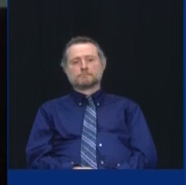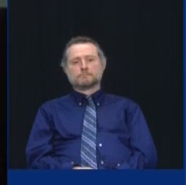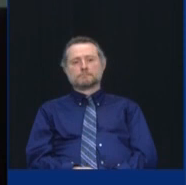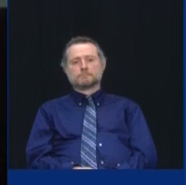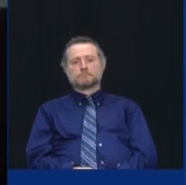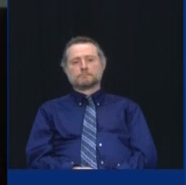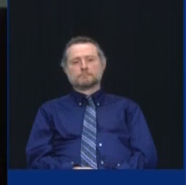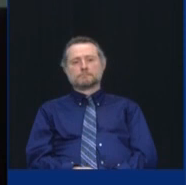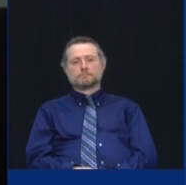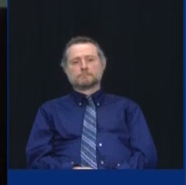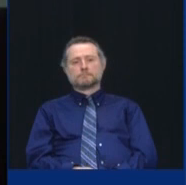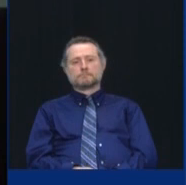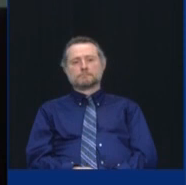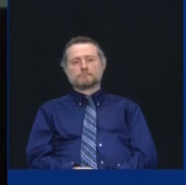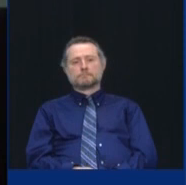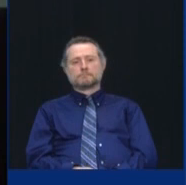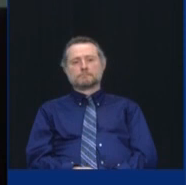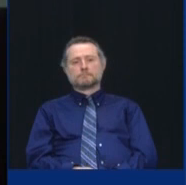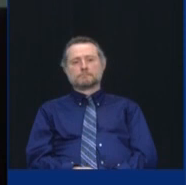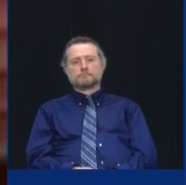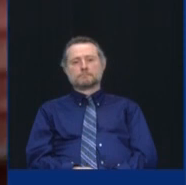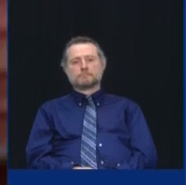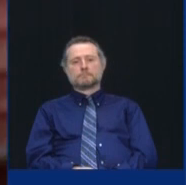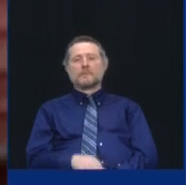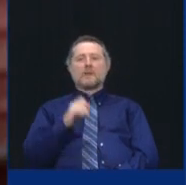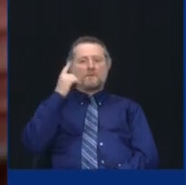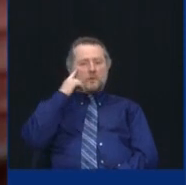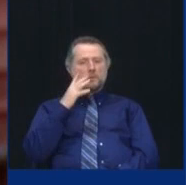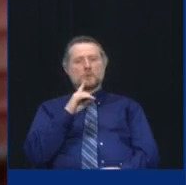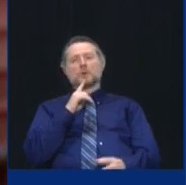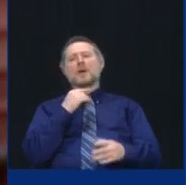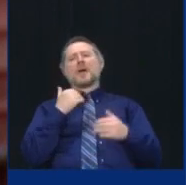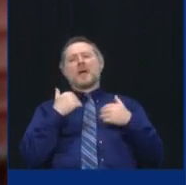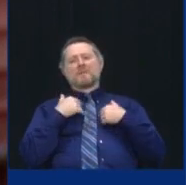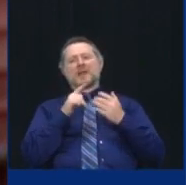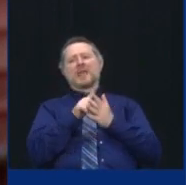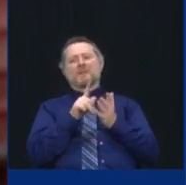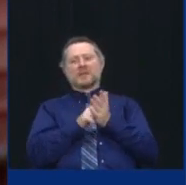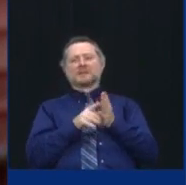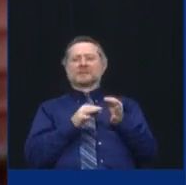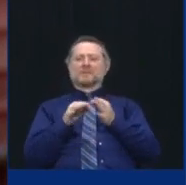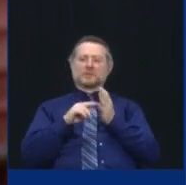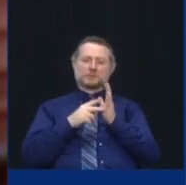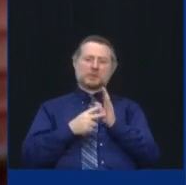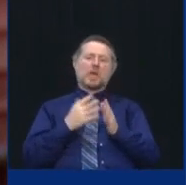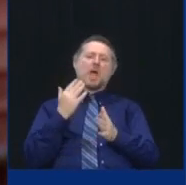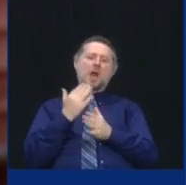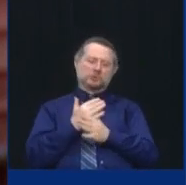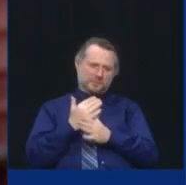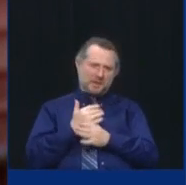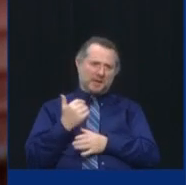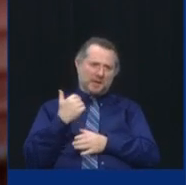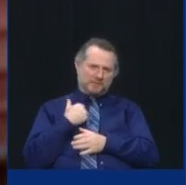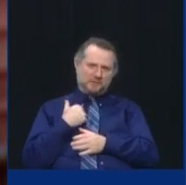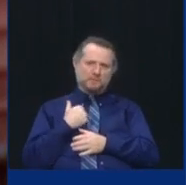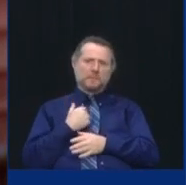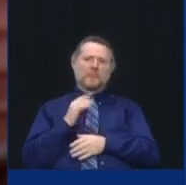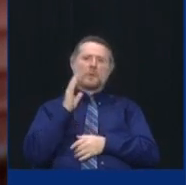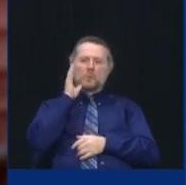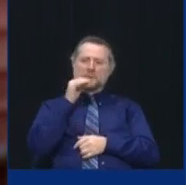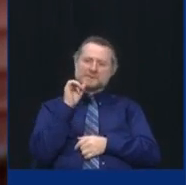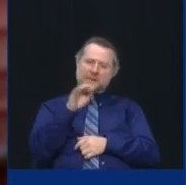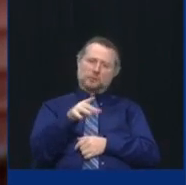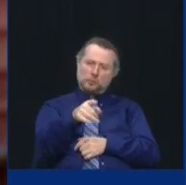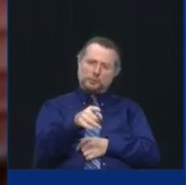employee uncomfortable, or is that harassment? No, there is a legal definition of harassment. Yeah, I'll send it to you. It's